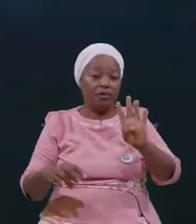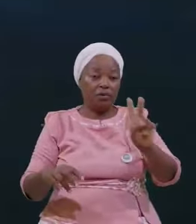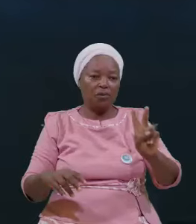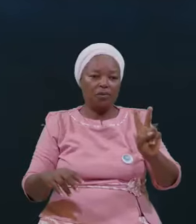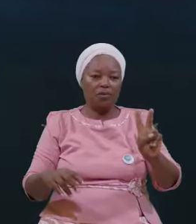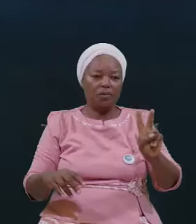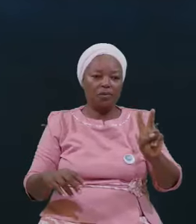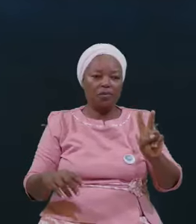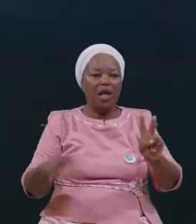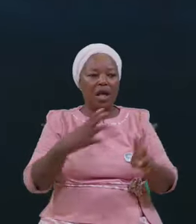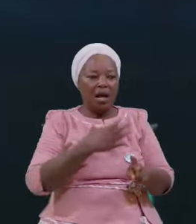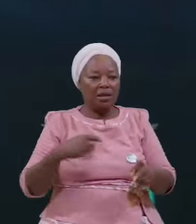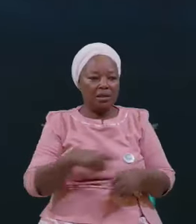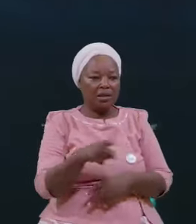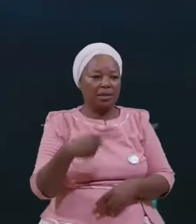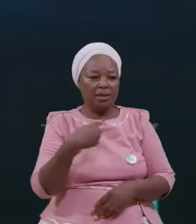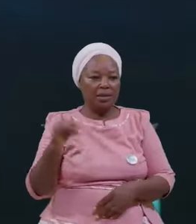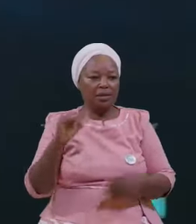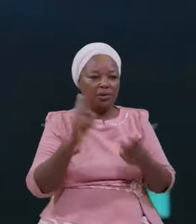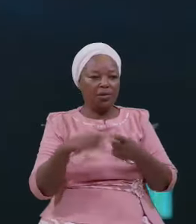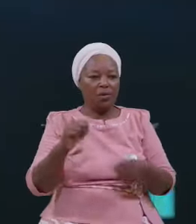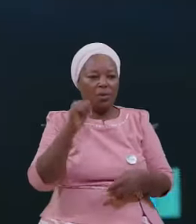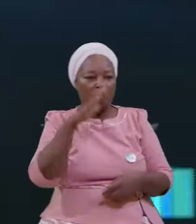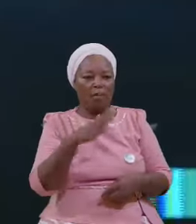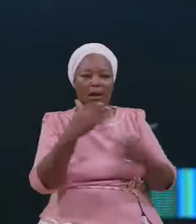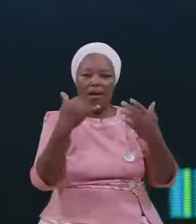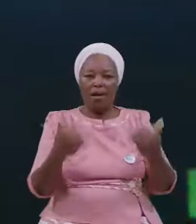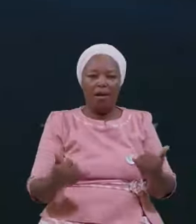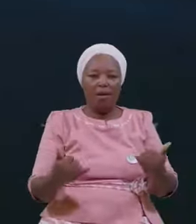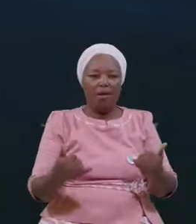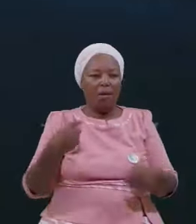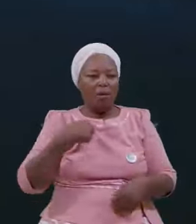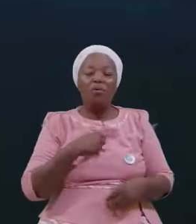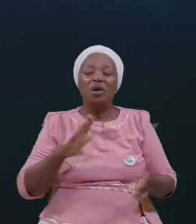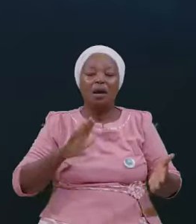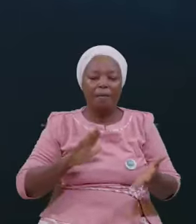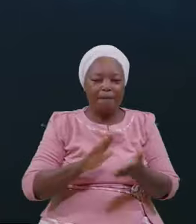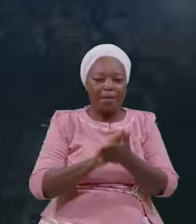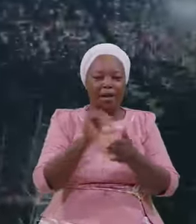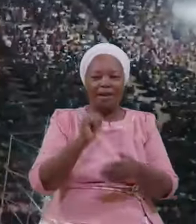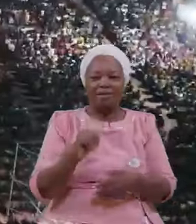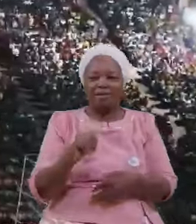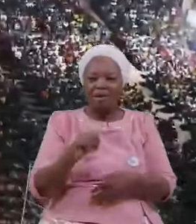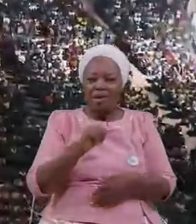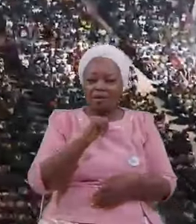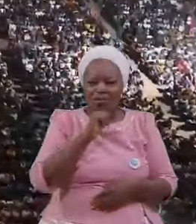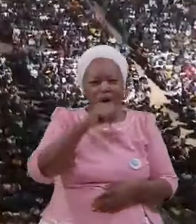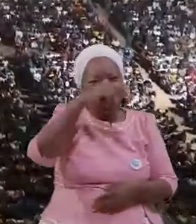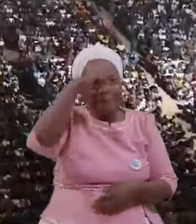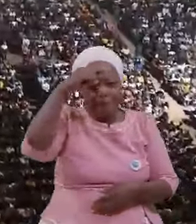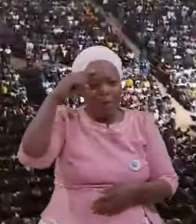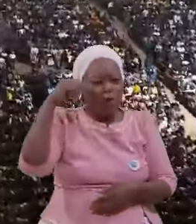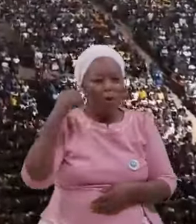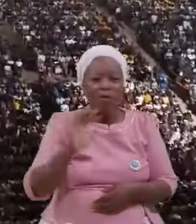they said unto the woman, now we believe, not because of thy